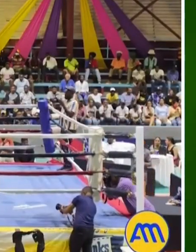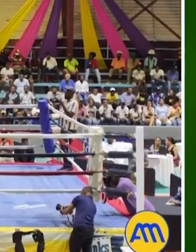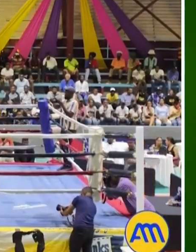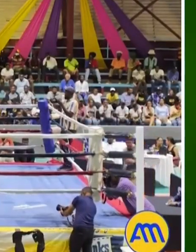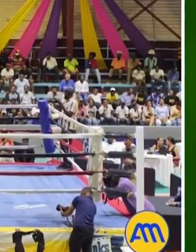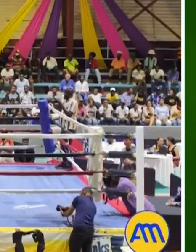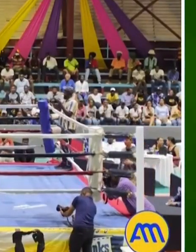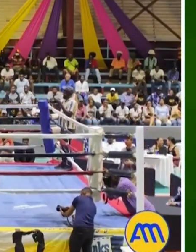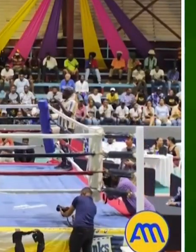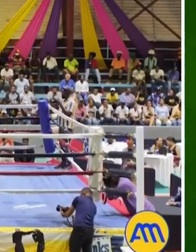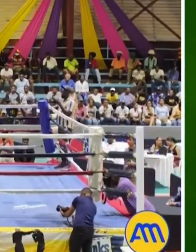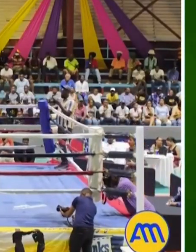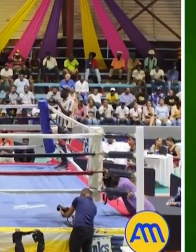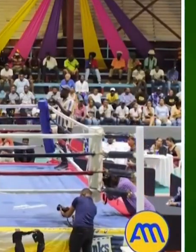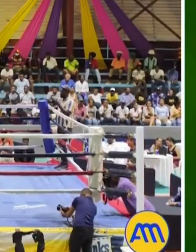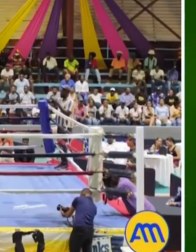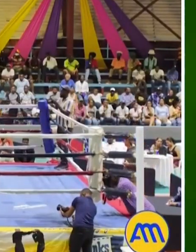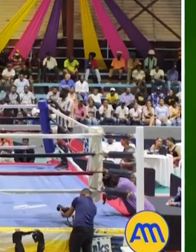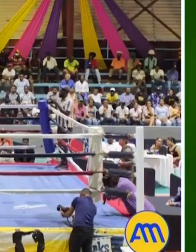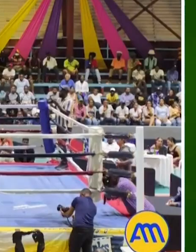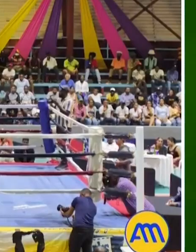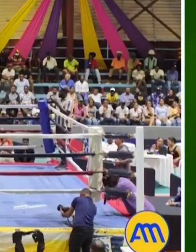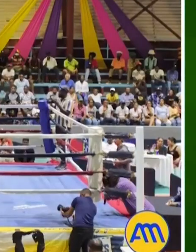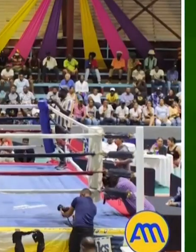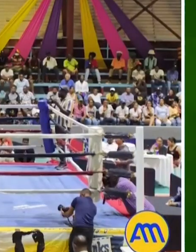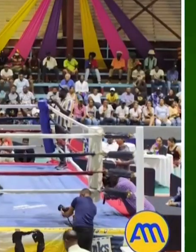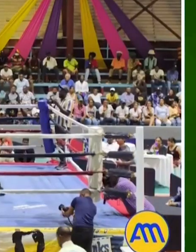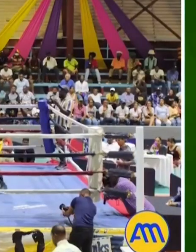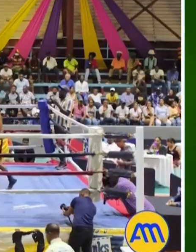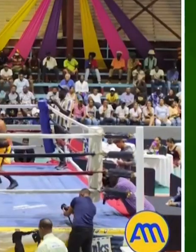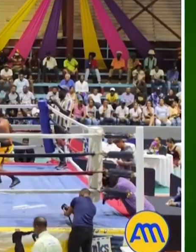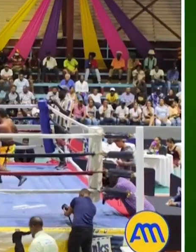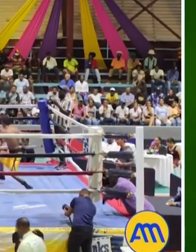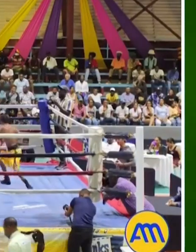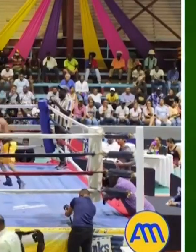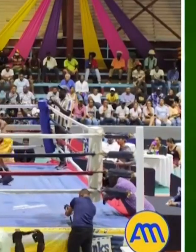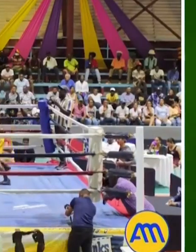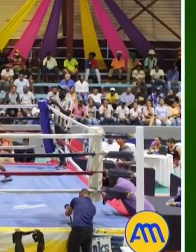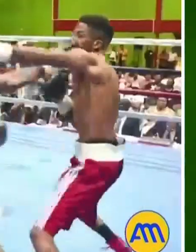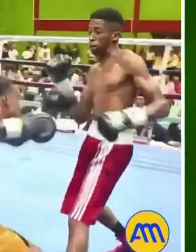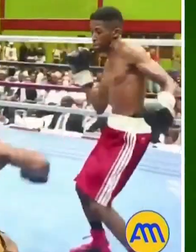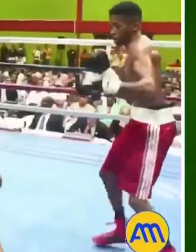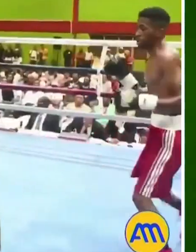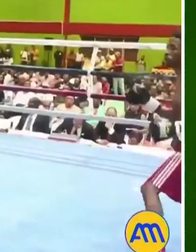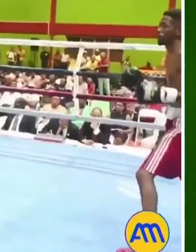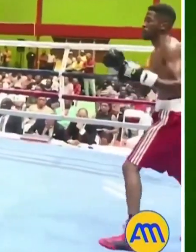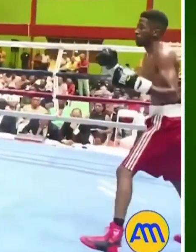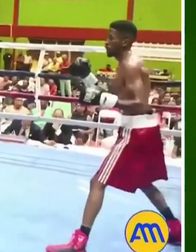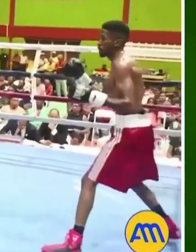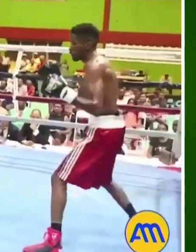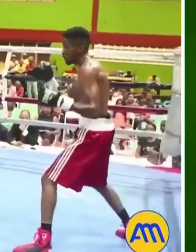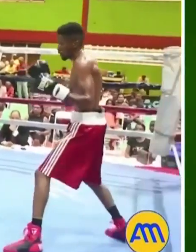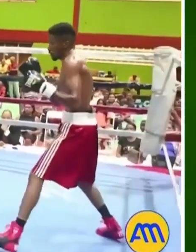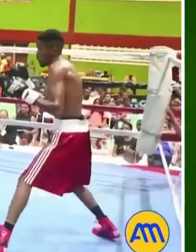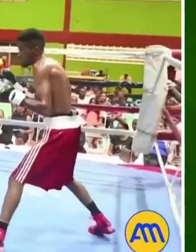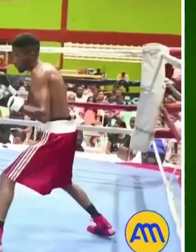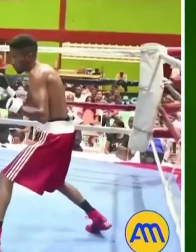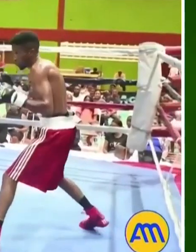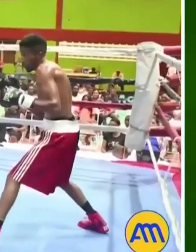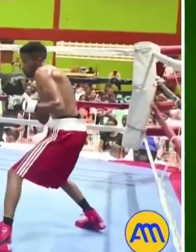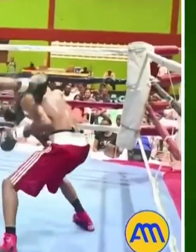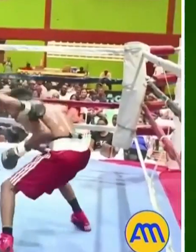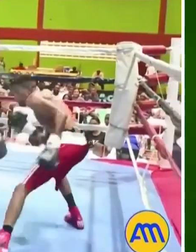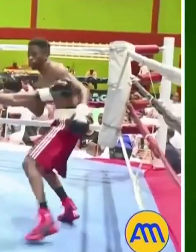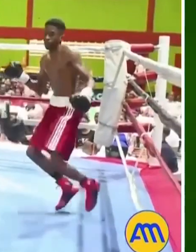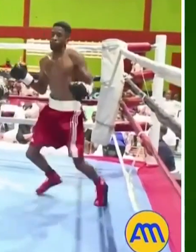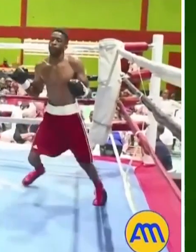trunks, outscored Guyana's Terrence Adams on points 40-35, 40-35, 40-36. Promoter Sam Lane credited the